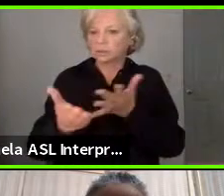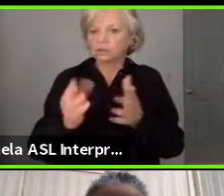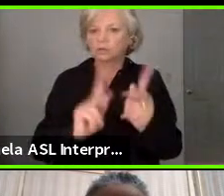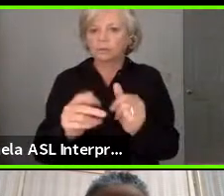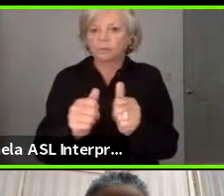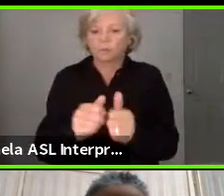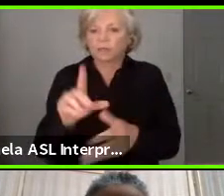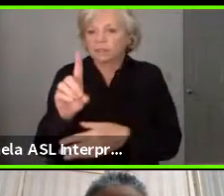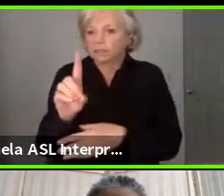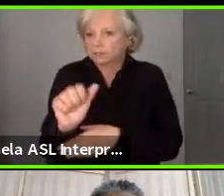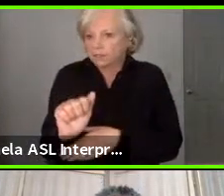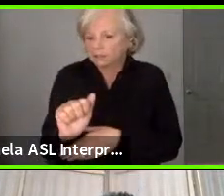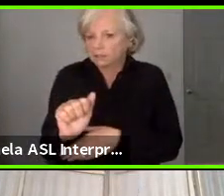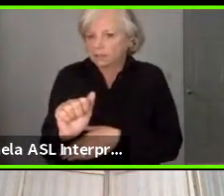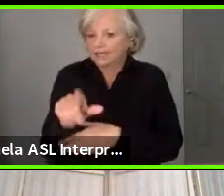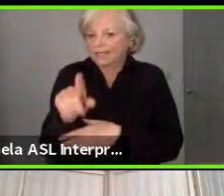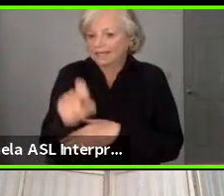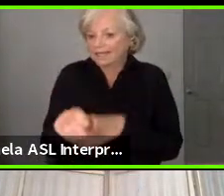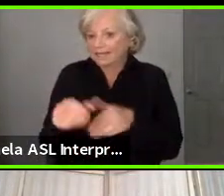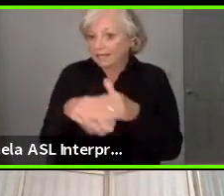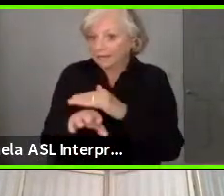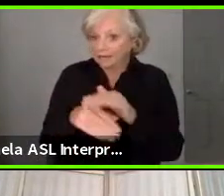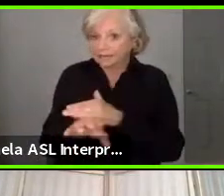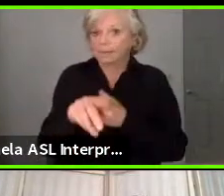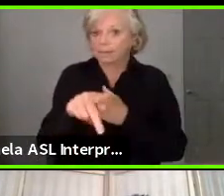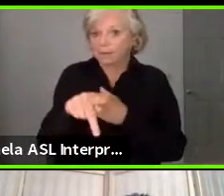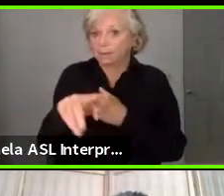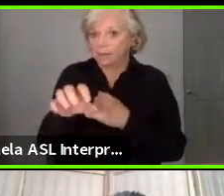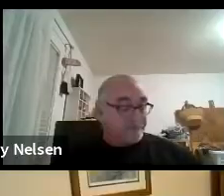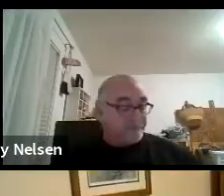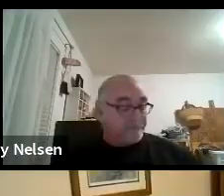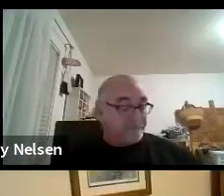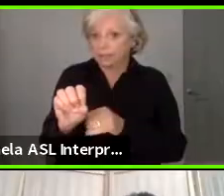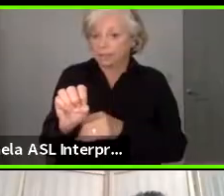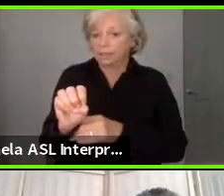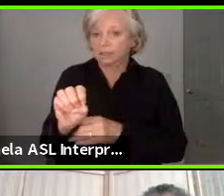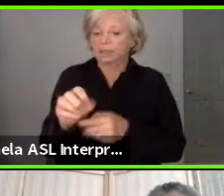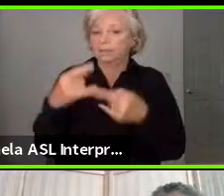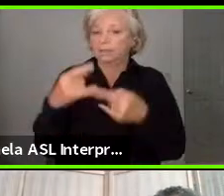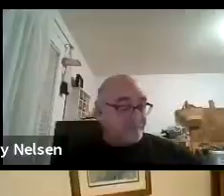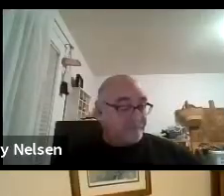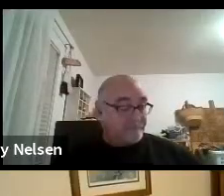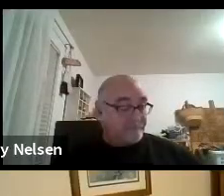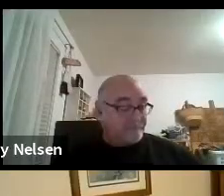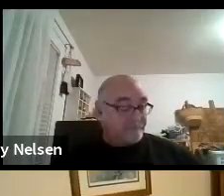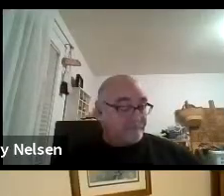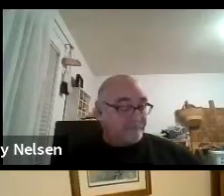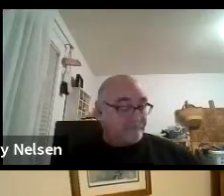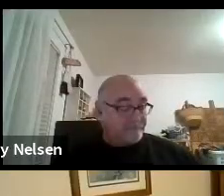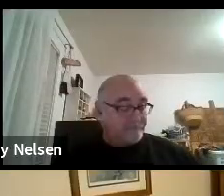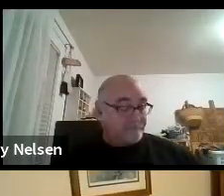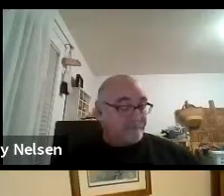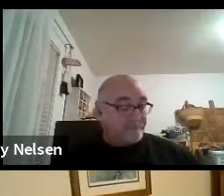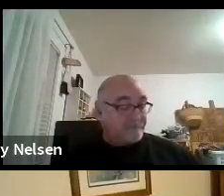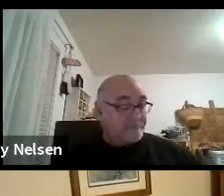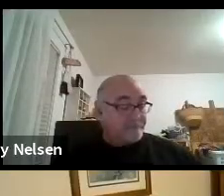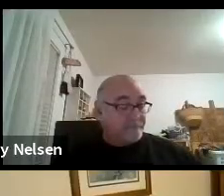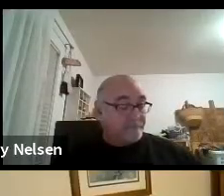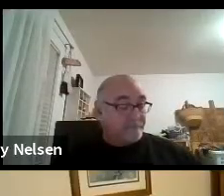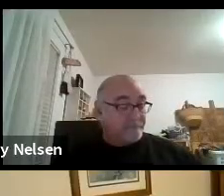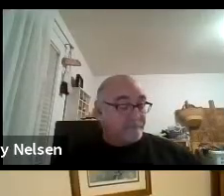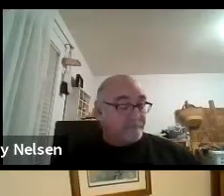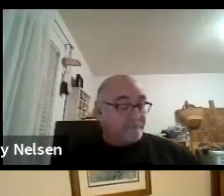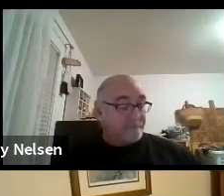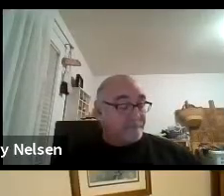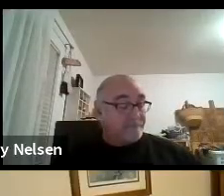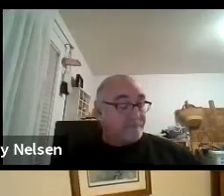disabilities and need access to PPE, surgical masks, N95s, gloves, sanitizer, gowns, any of